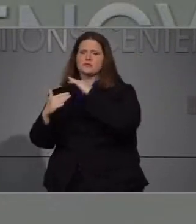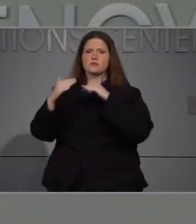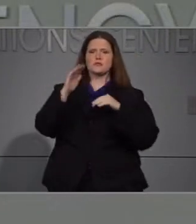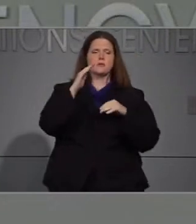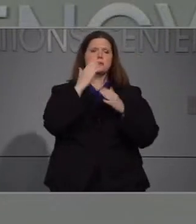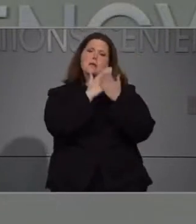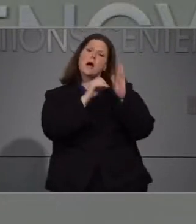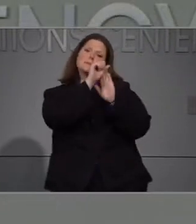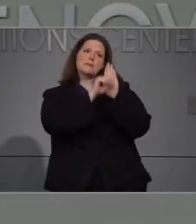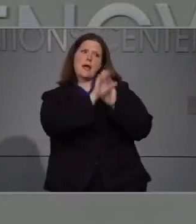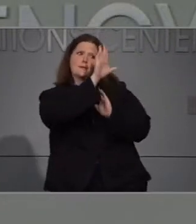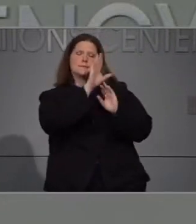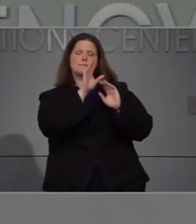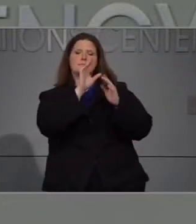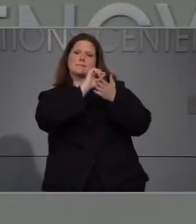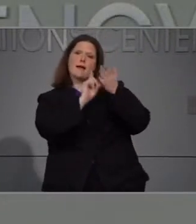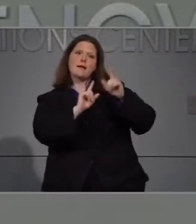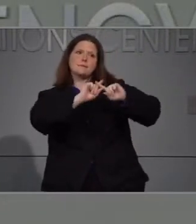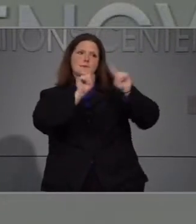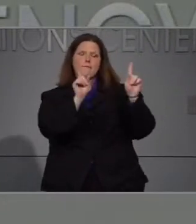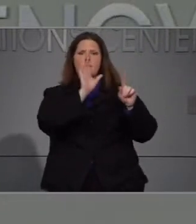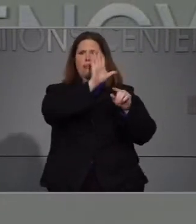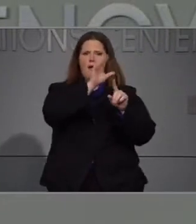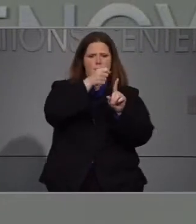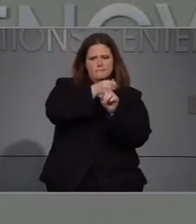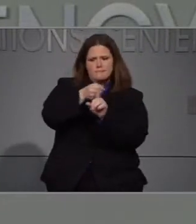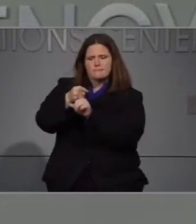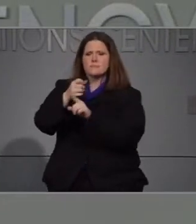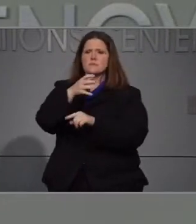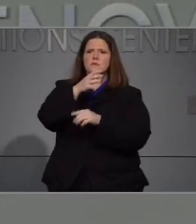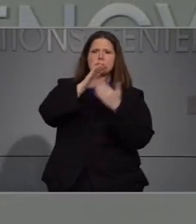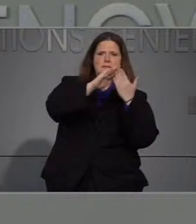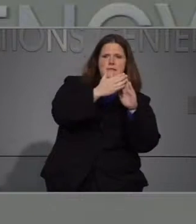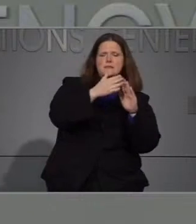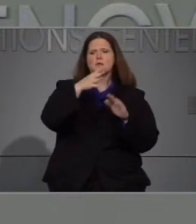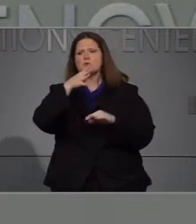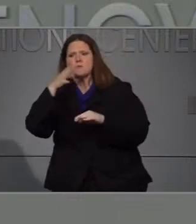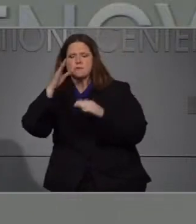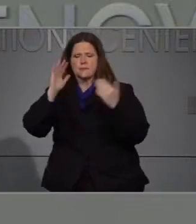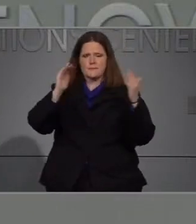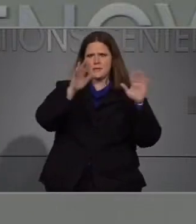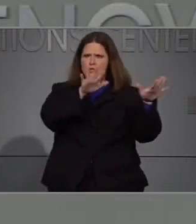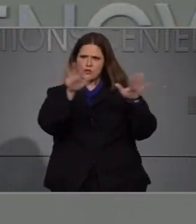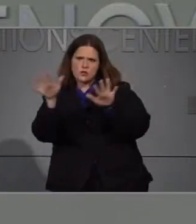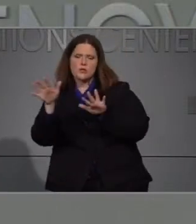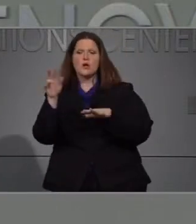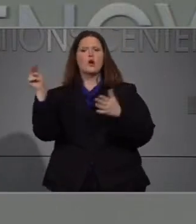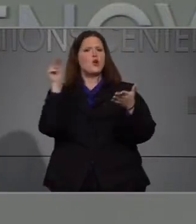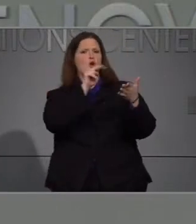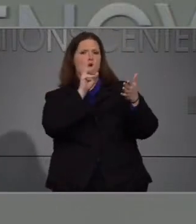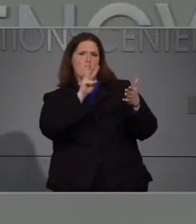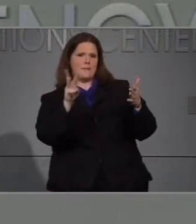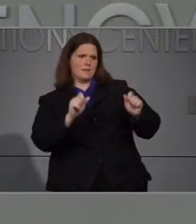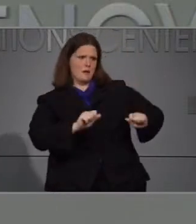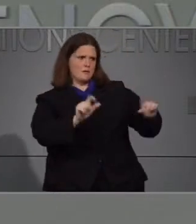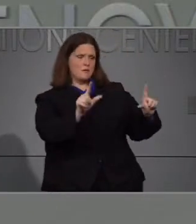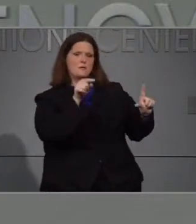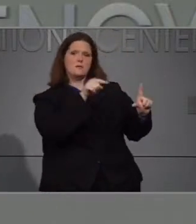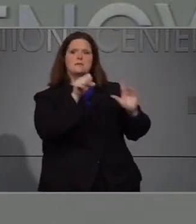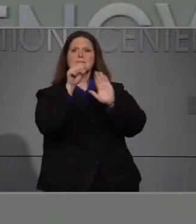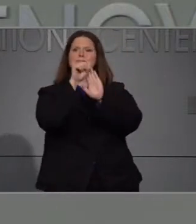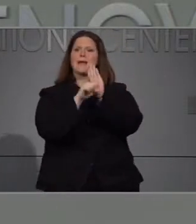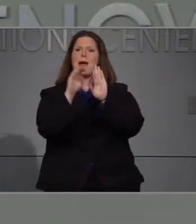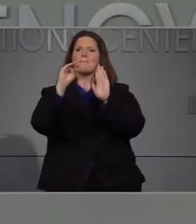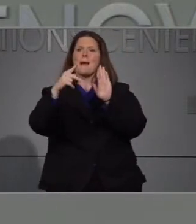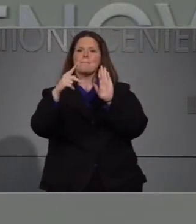centers are or maybe some of their other hotspots. If you go to our dashboard and you look at our our state map and where